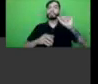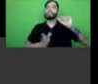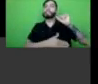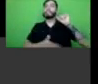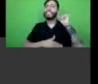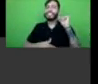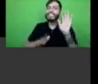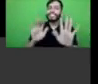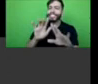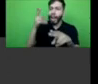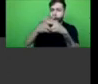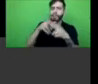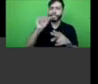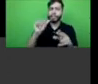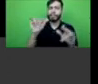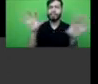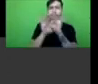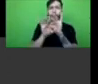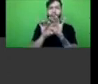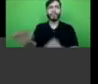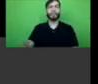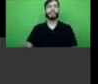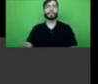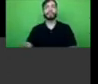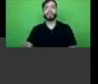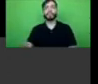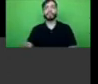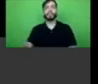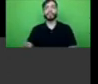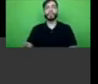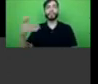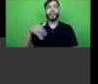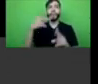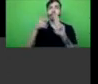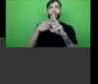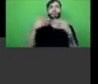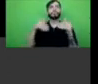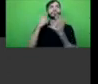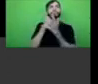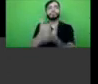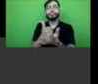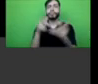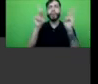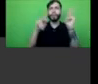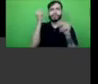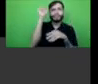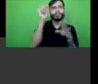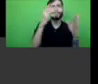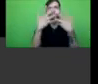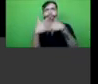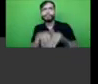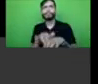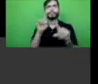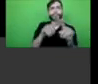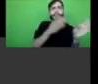Hashtags have helped people organize protests and call for change. They